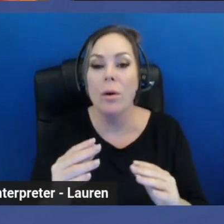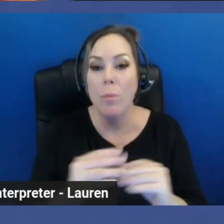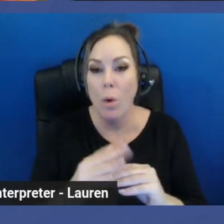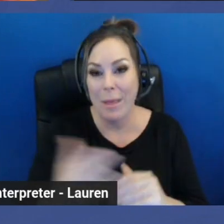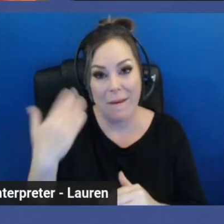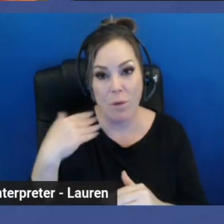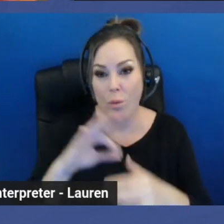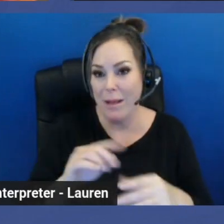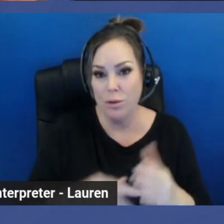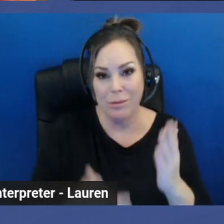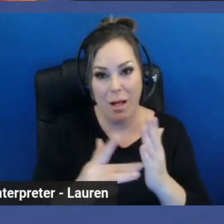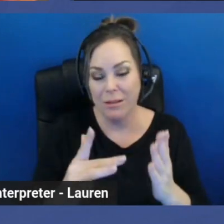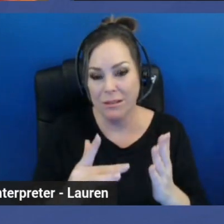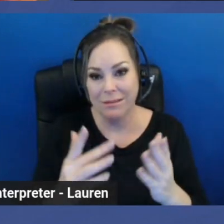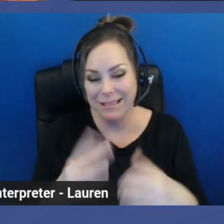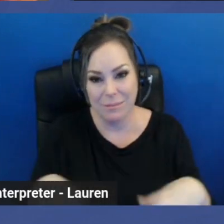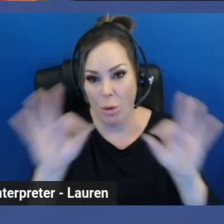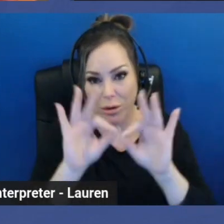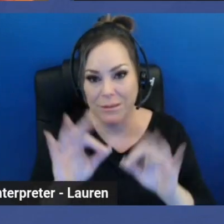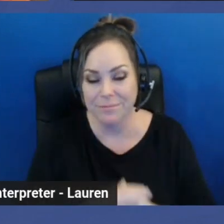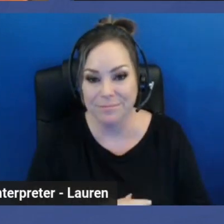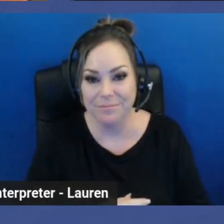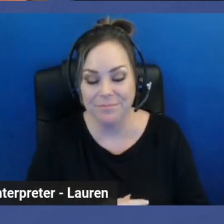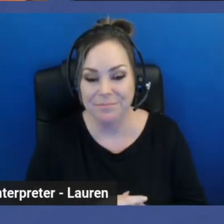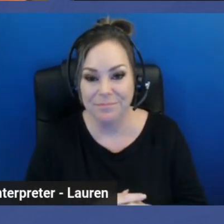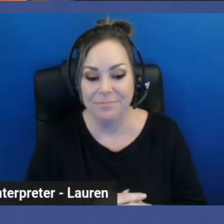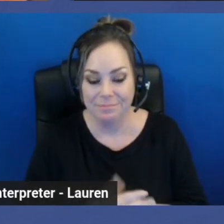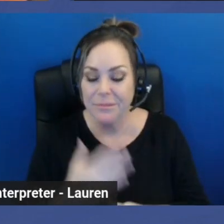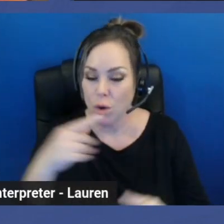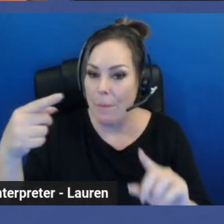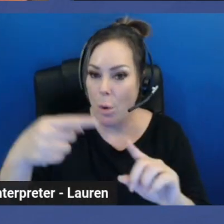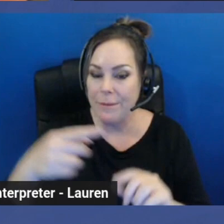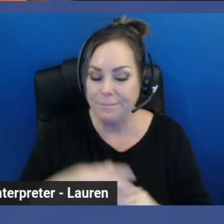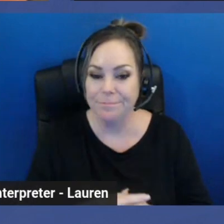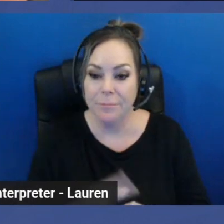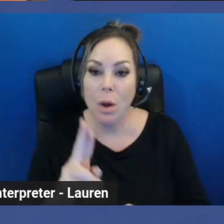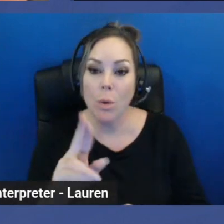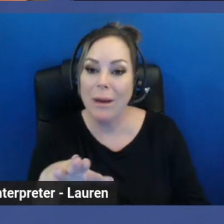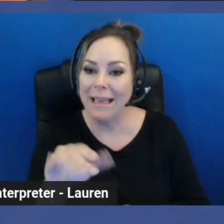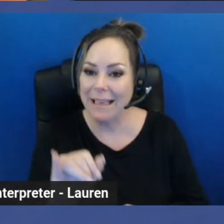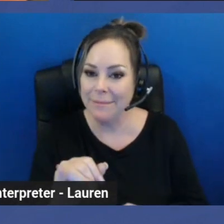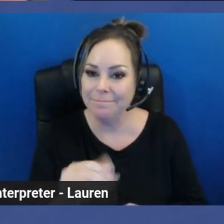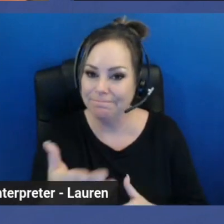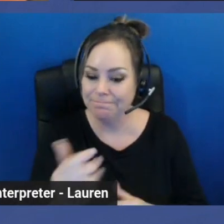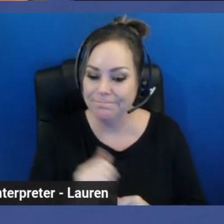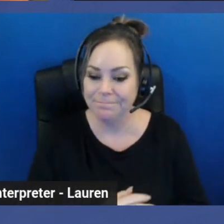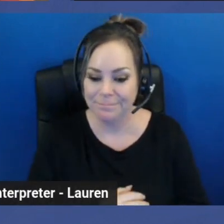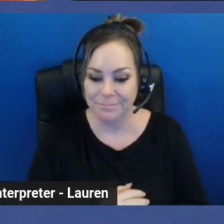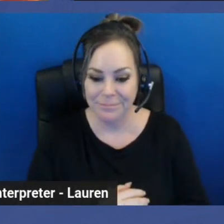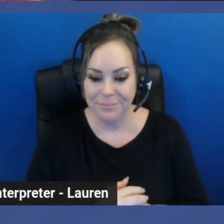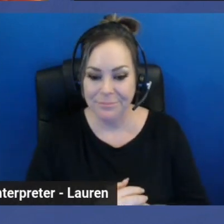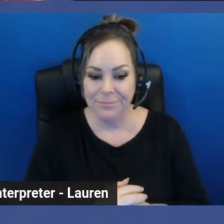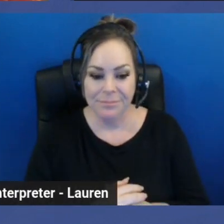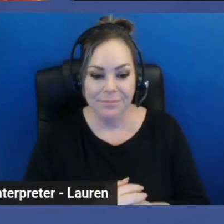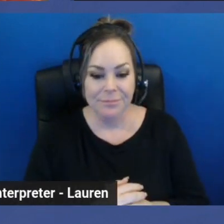technology. Yeah, that's a good point. Ricky, what about you?